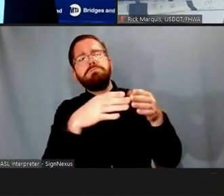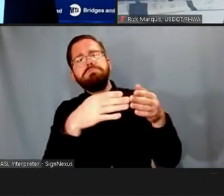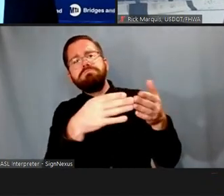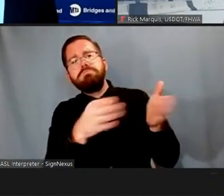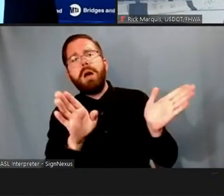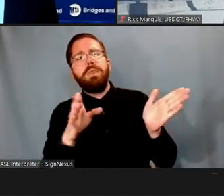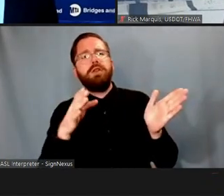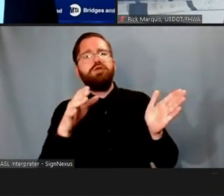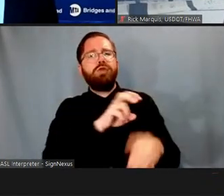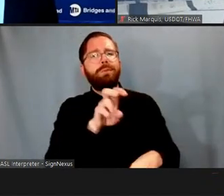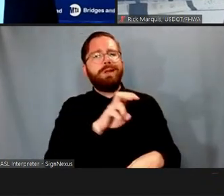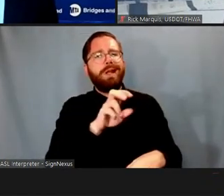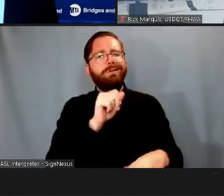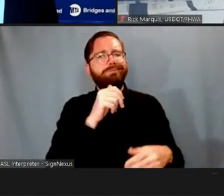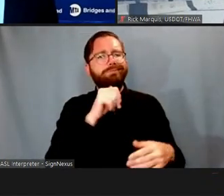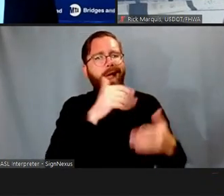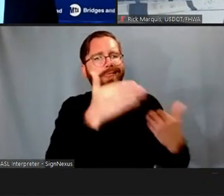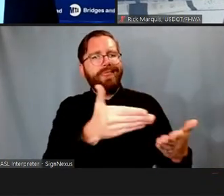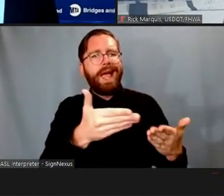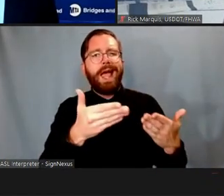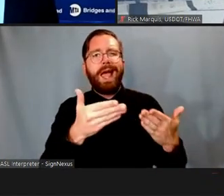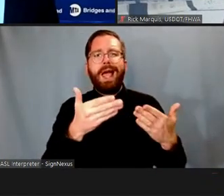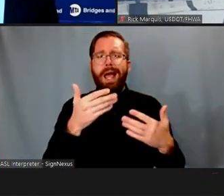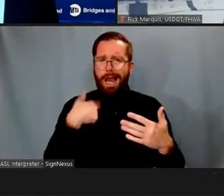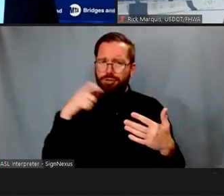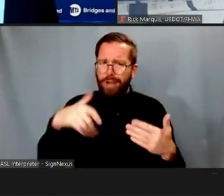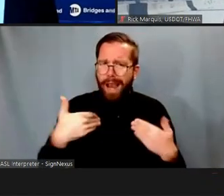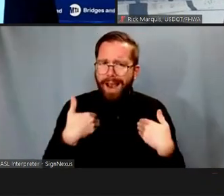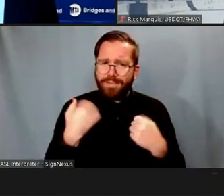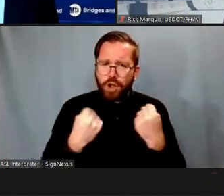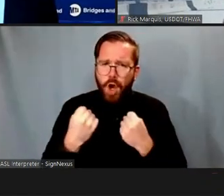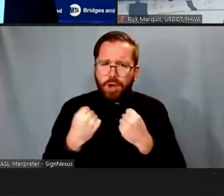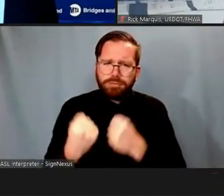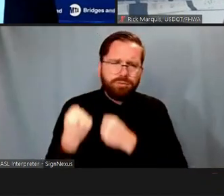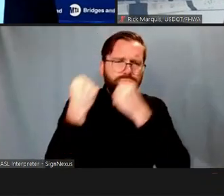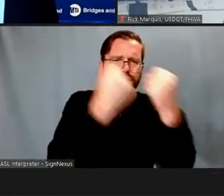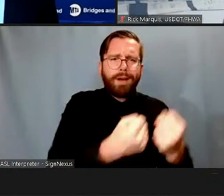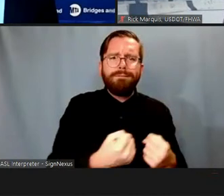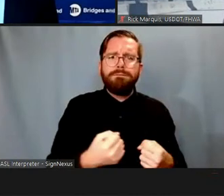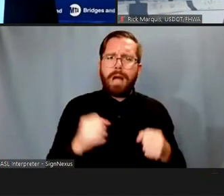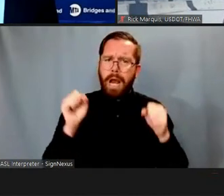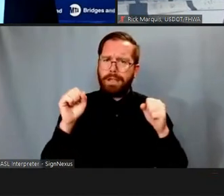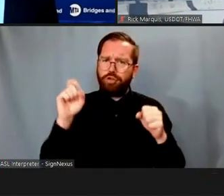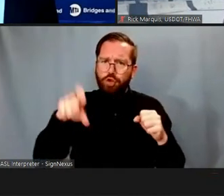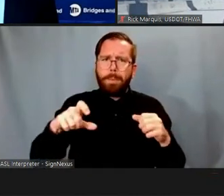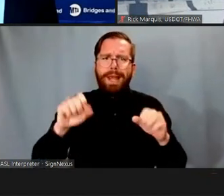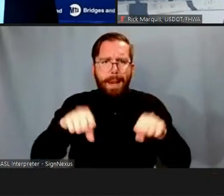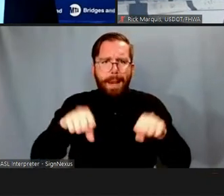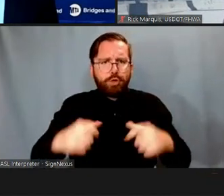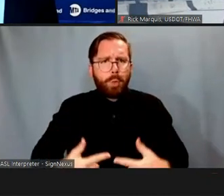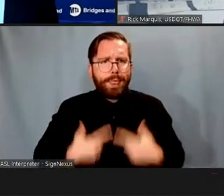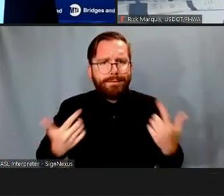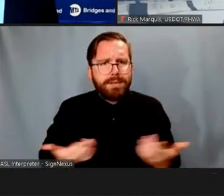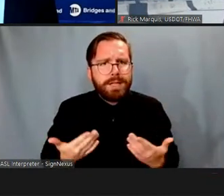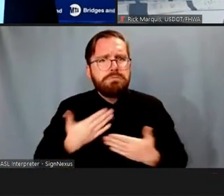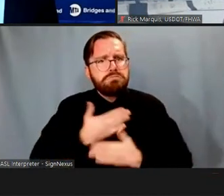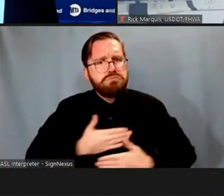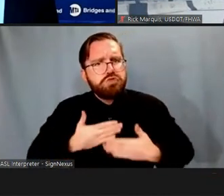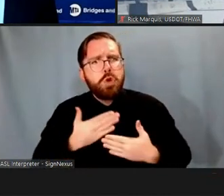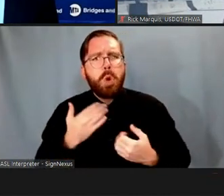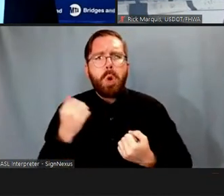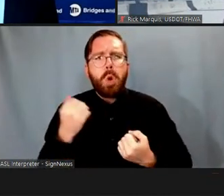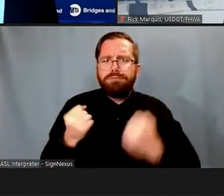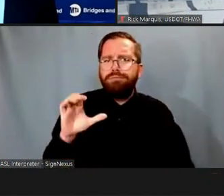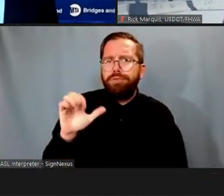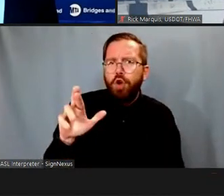it's absurd i should be able to live here and enjoy having a vehicle enjoy being able